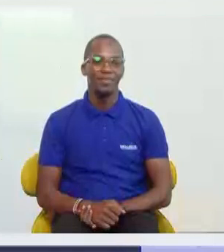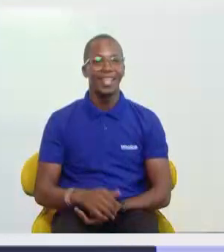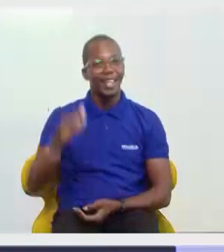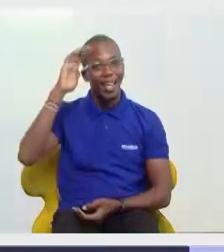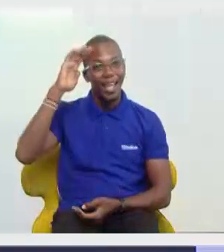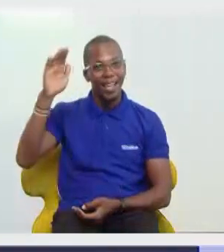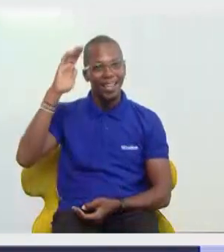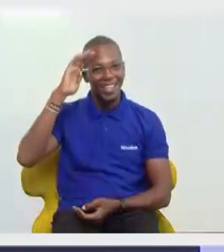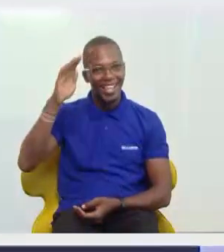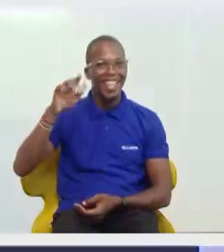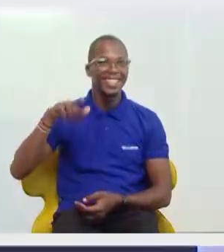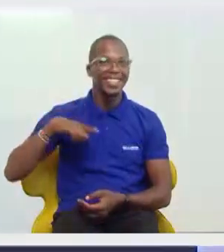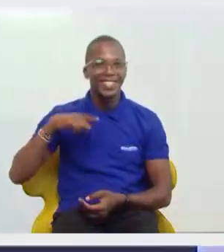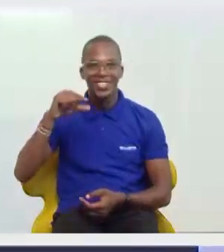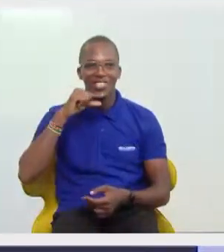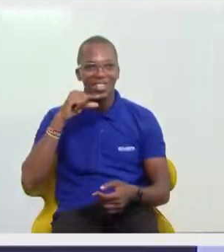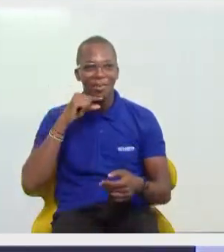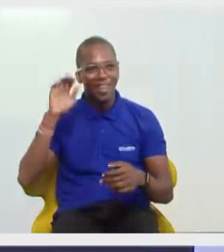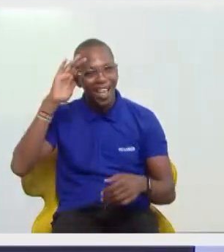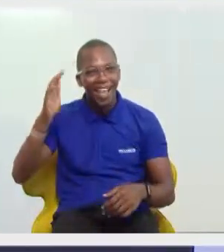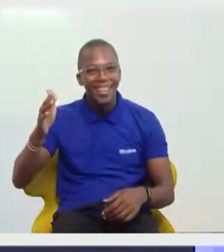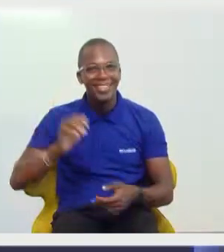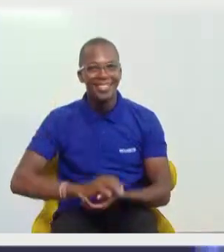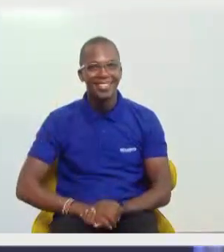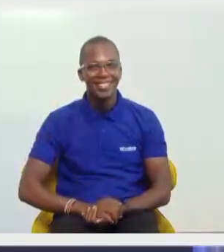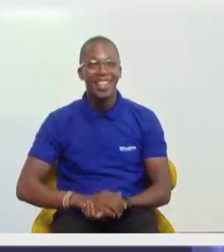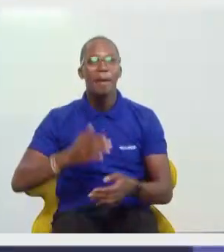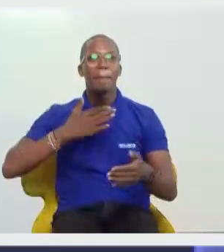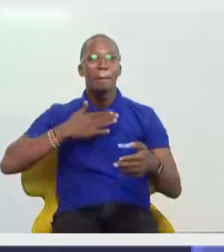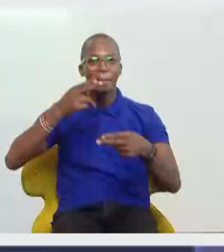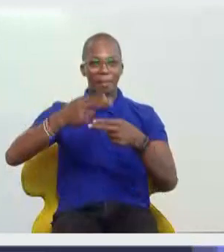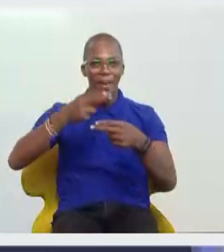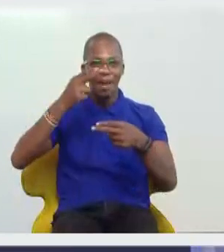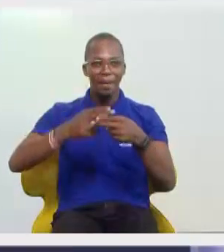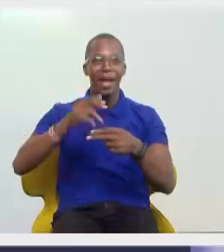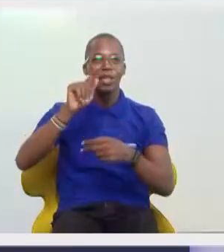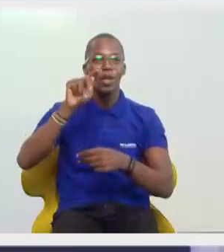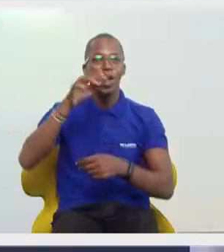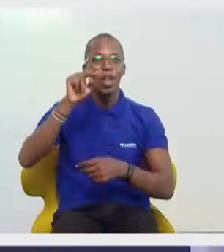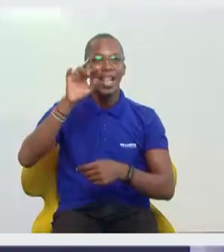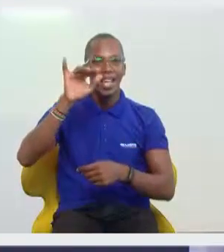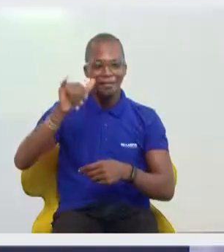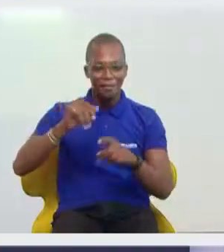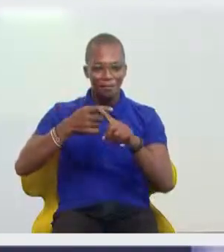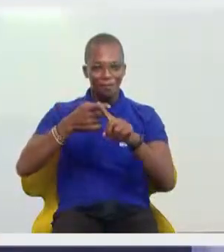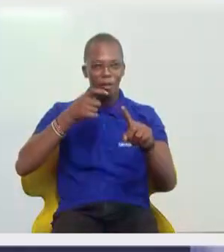Hi, ladies and gentlemen. My name is Antonio Wambua from Kiambu County.